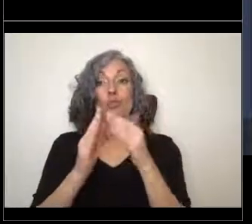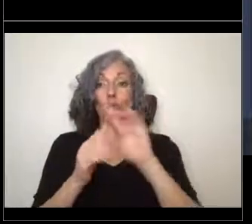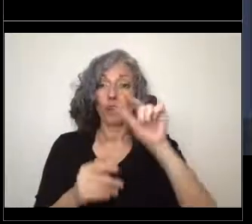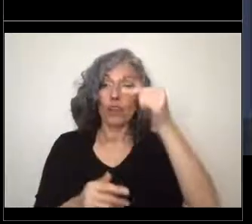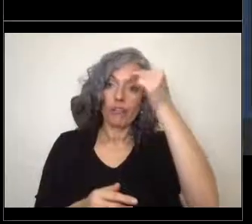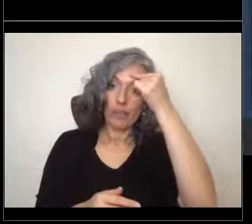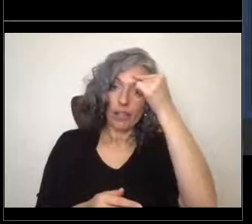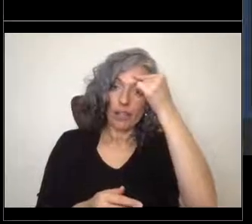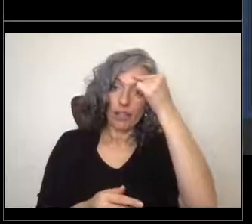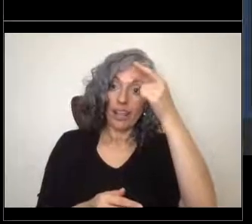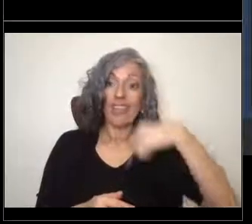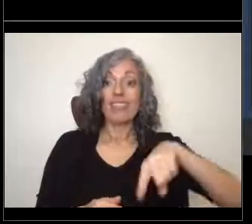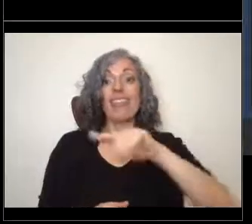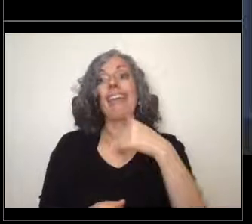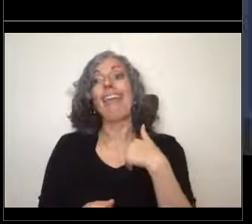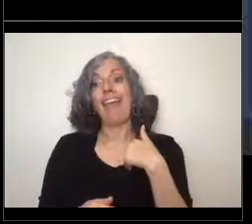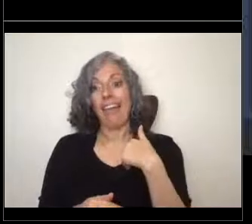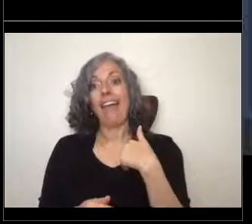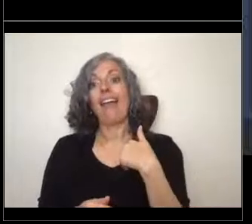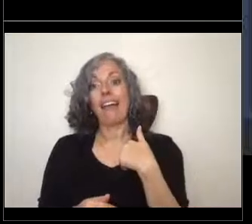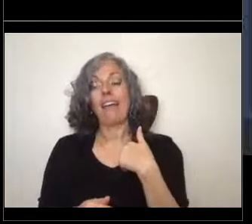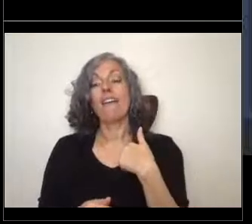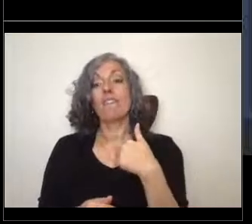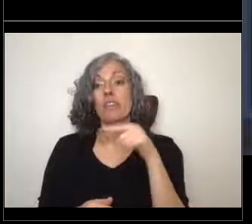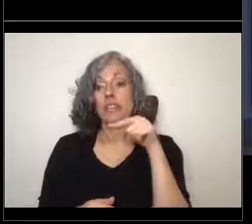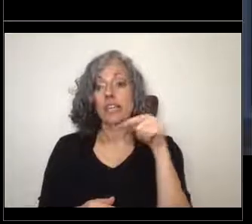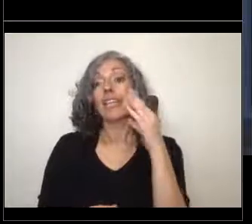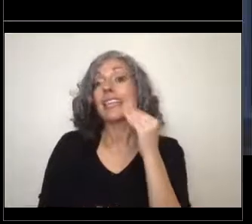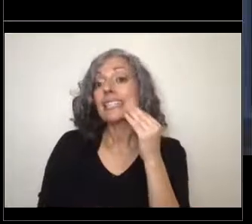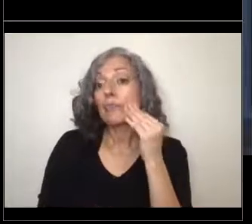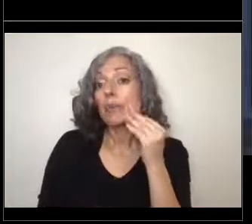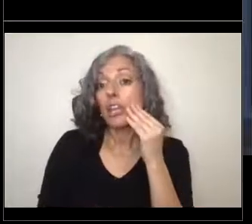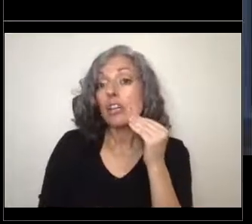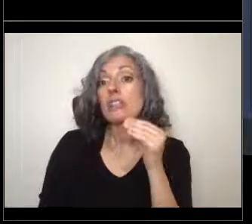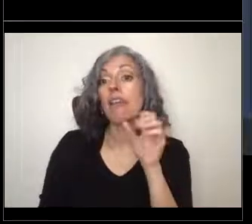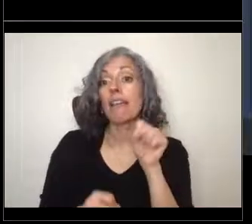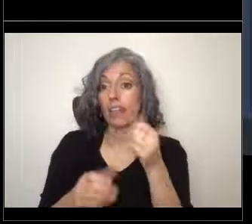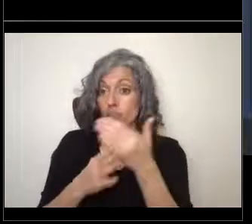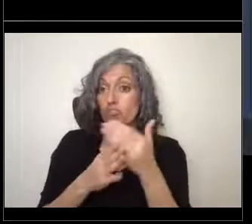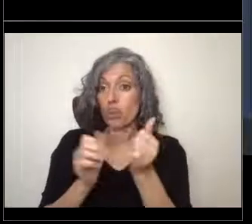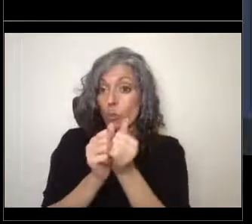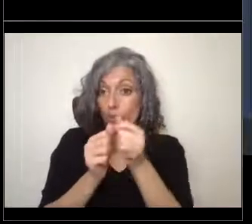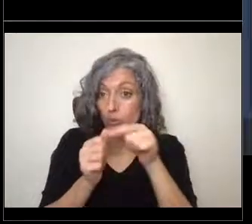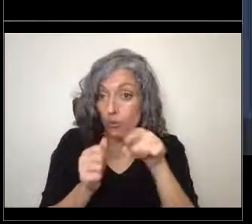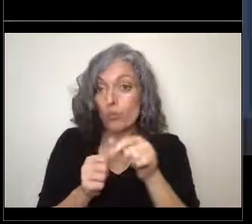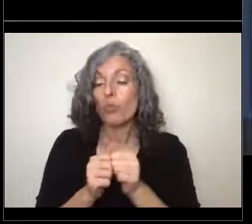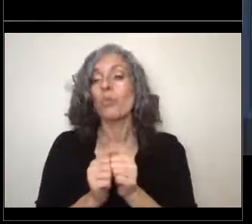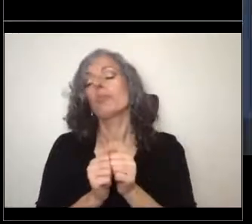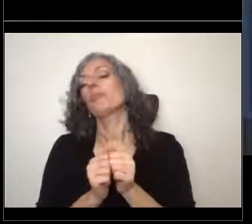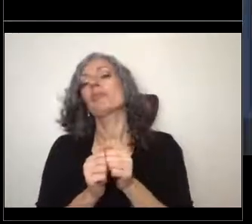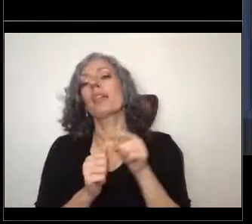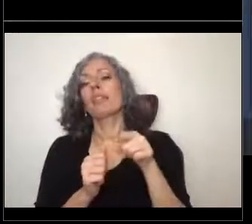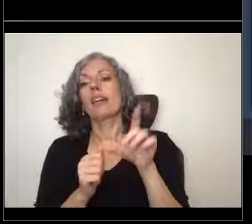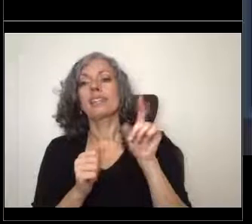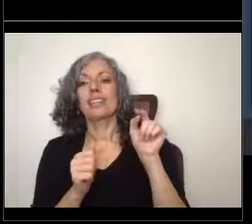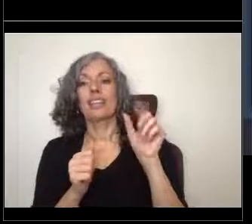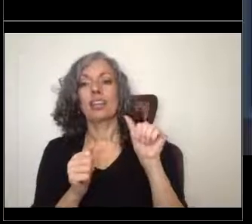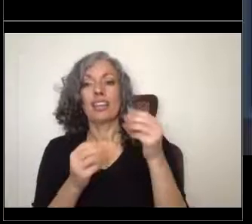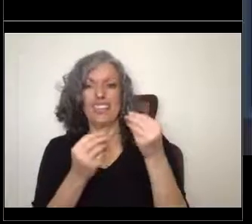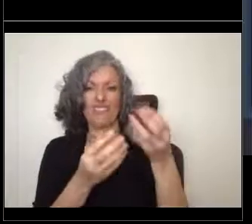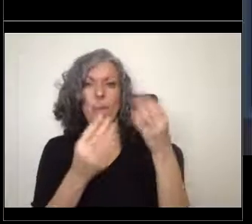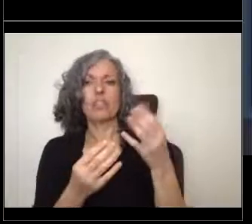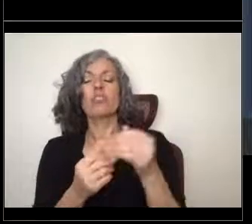have practical quantitative experience that they can share. Because the data will give you more information